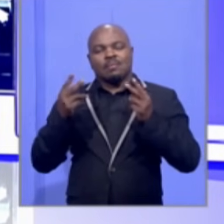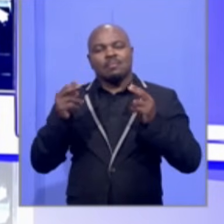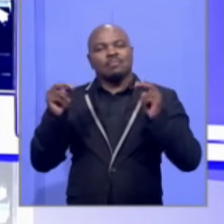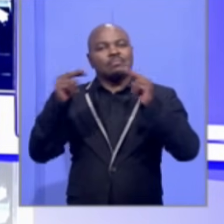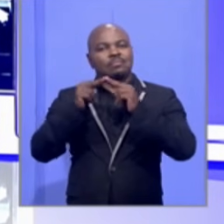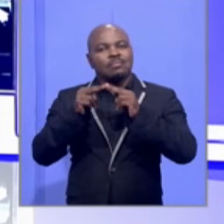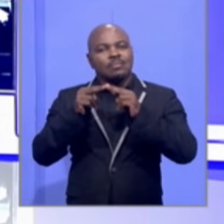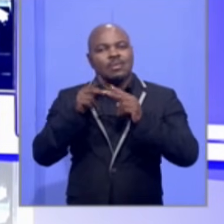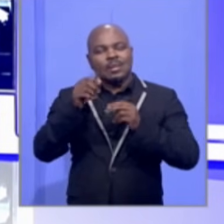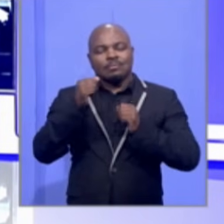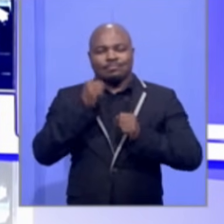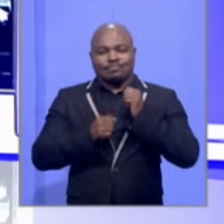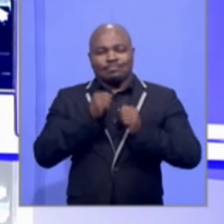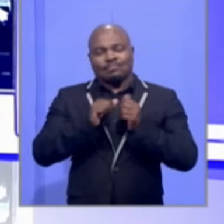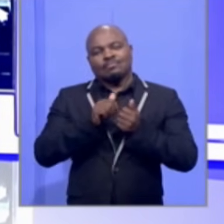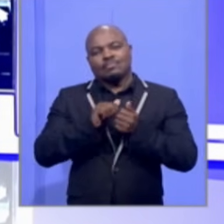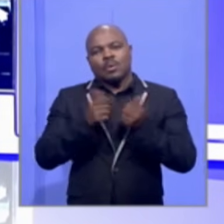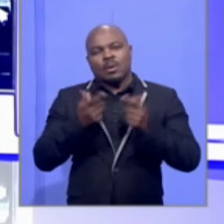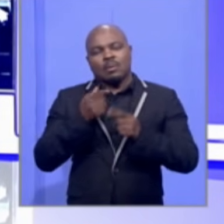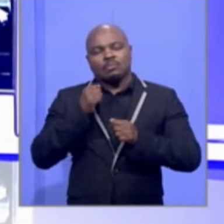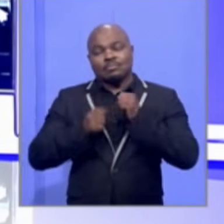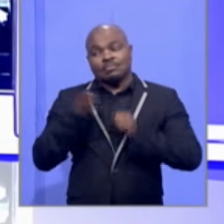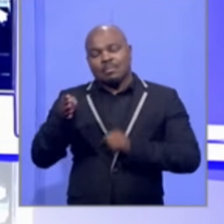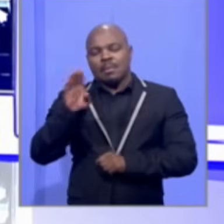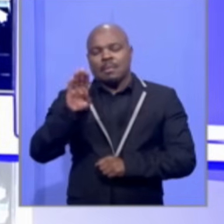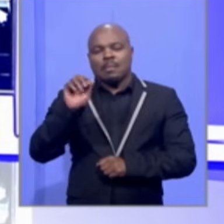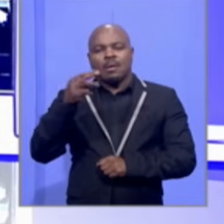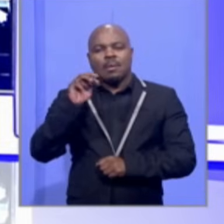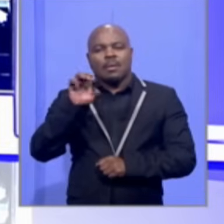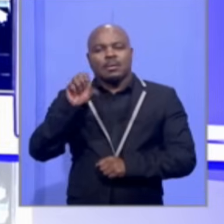la lefatshe la diatletiki Bahamas.